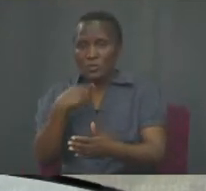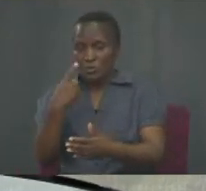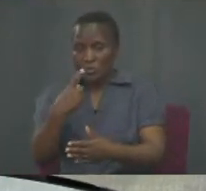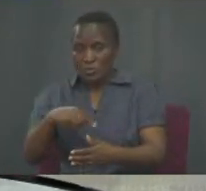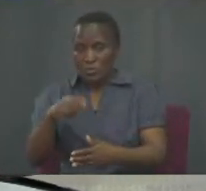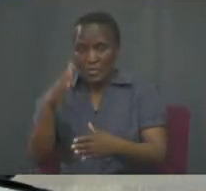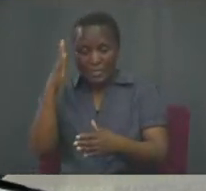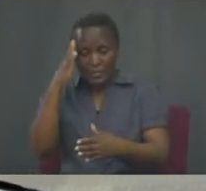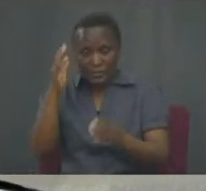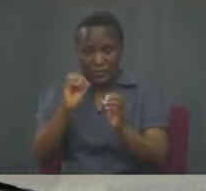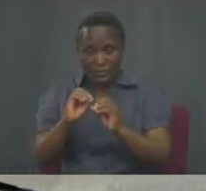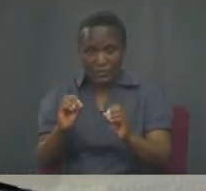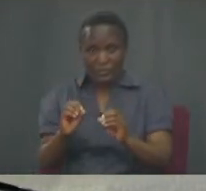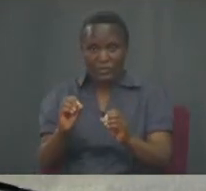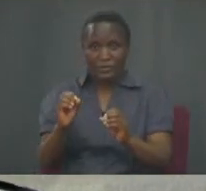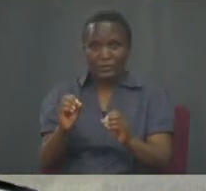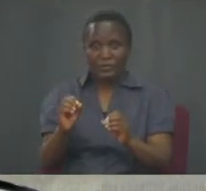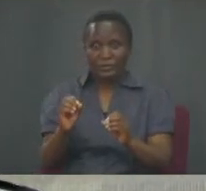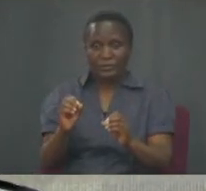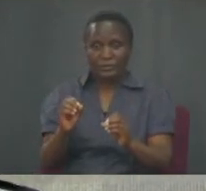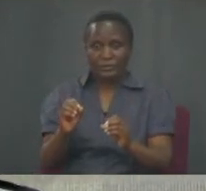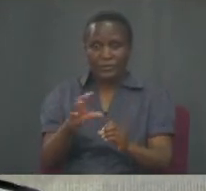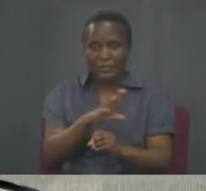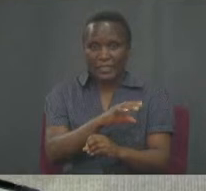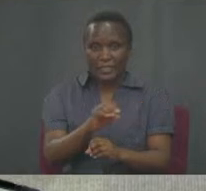says, and God took off